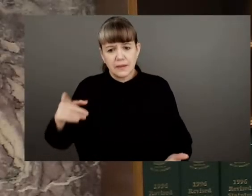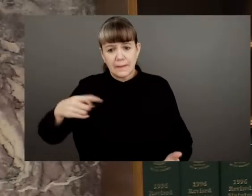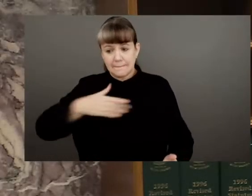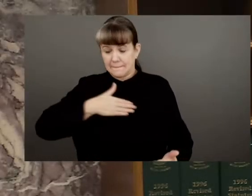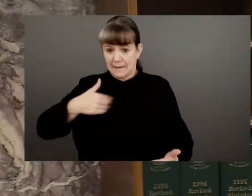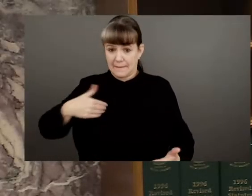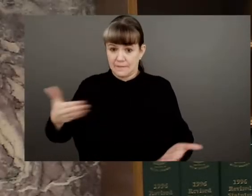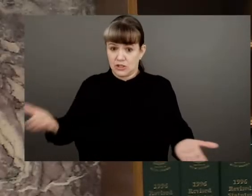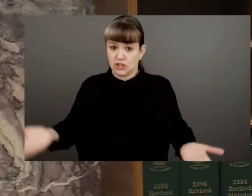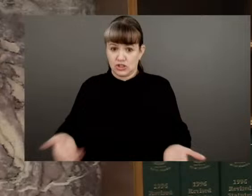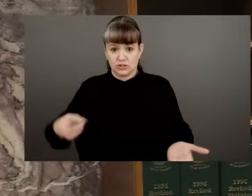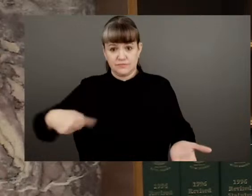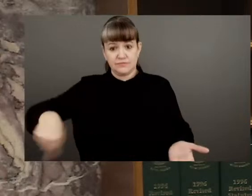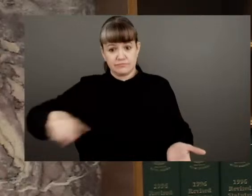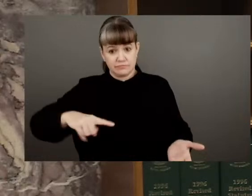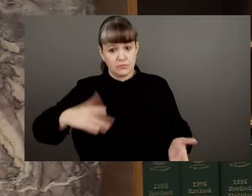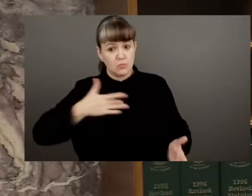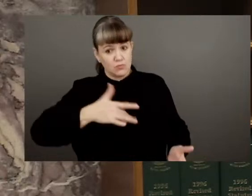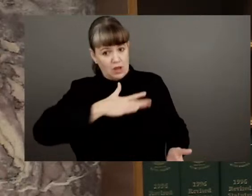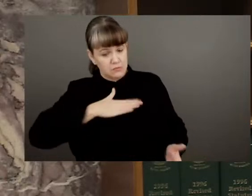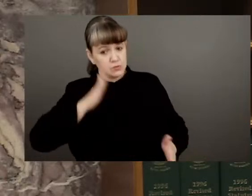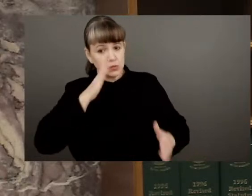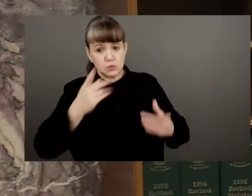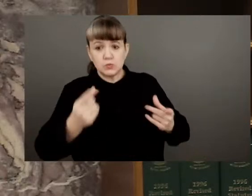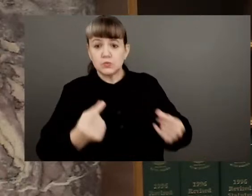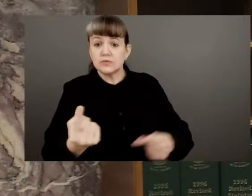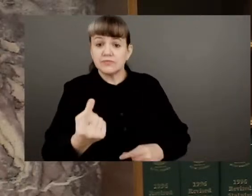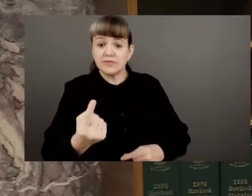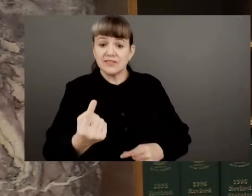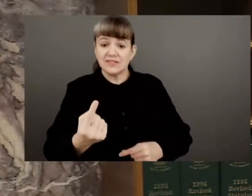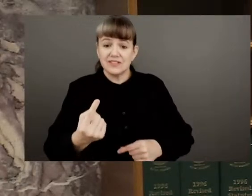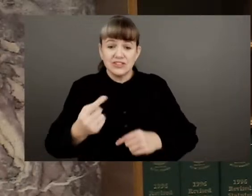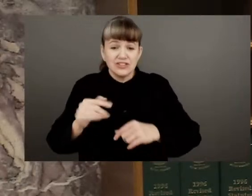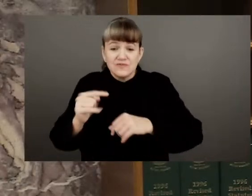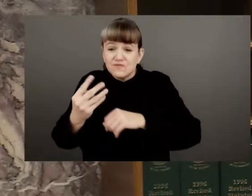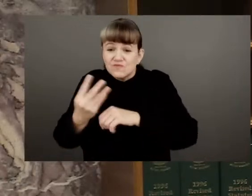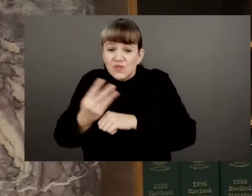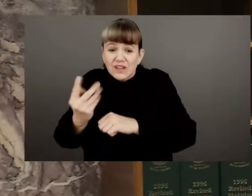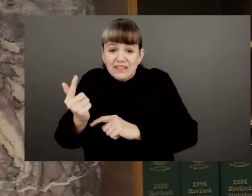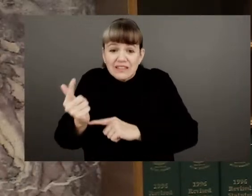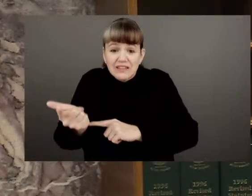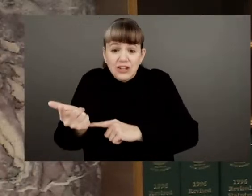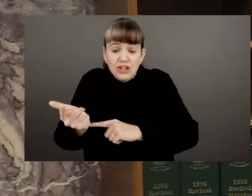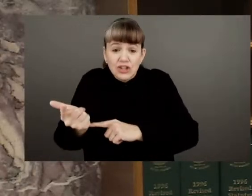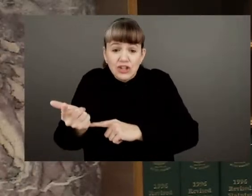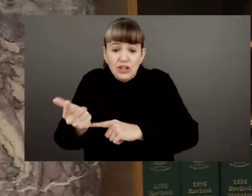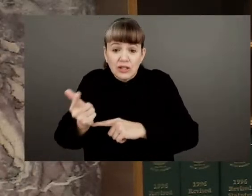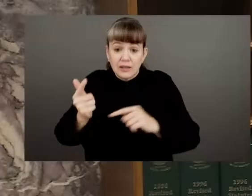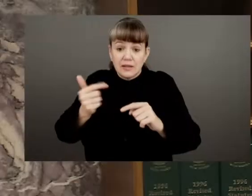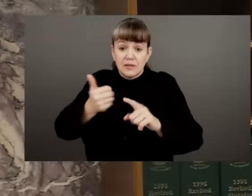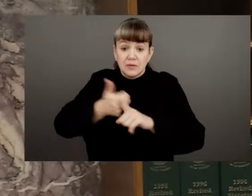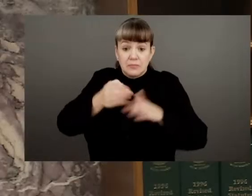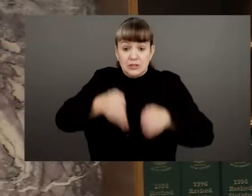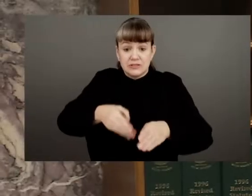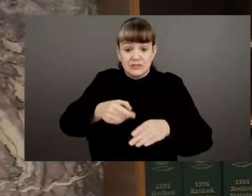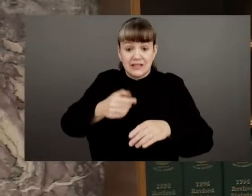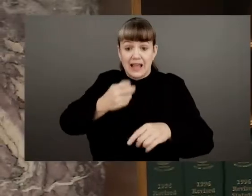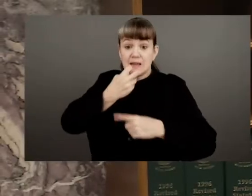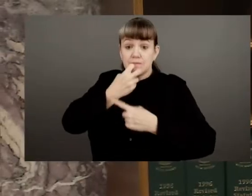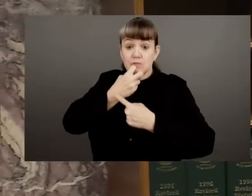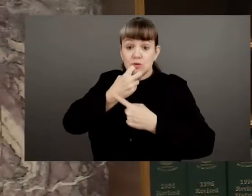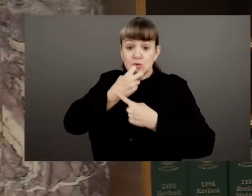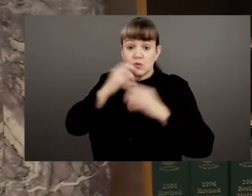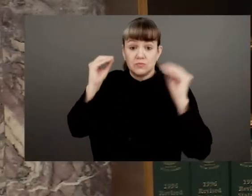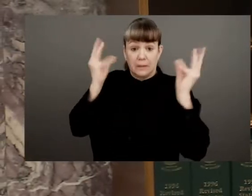paramedic in Kamloops was punched in the face while fueling up their vehicle. Meanwhile, in Vancouver Island, 2